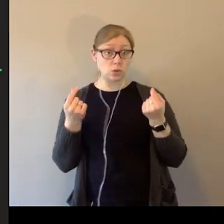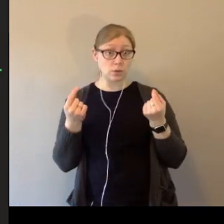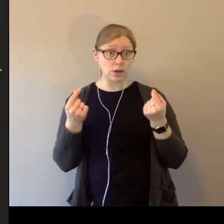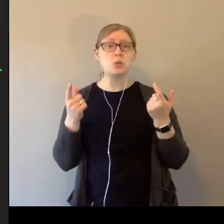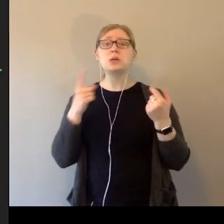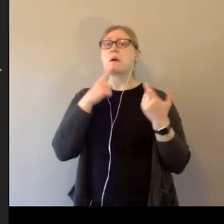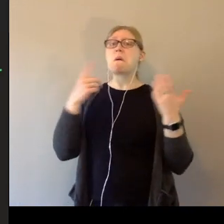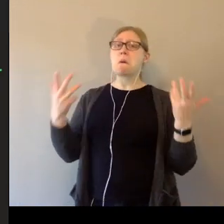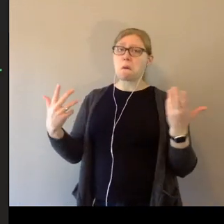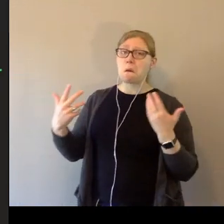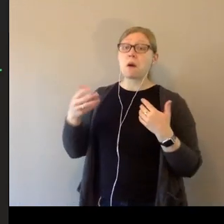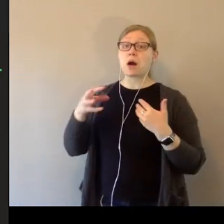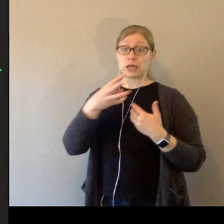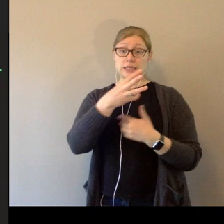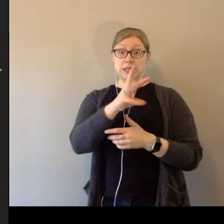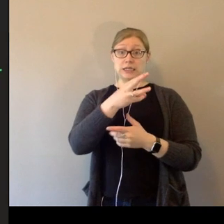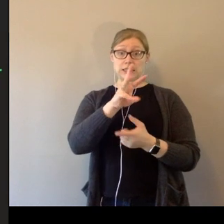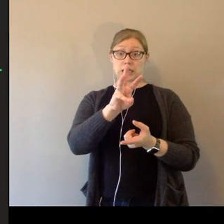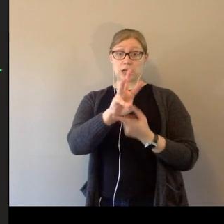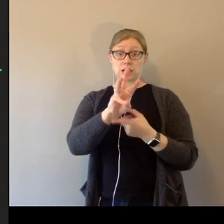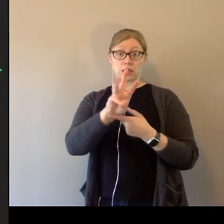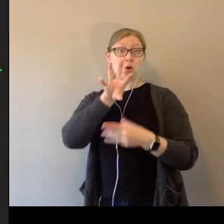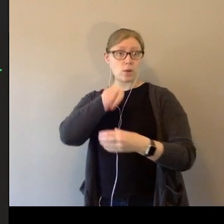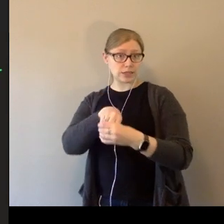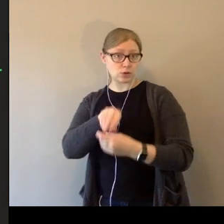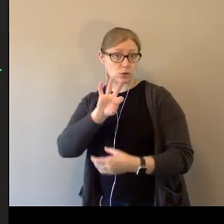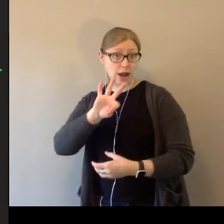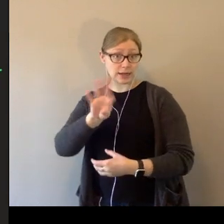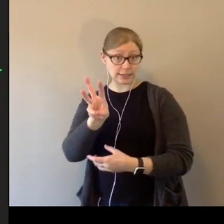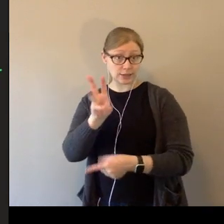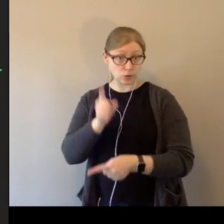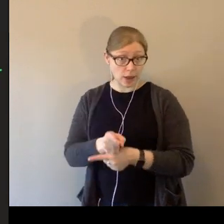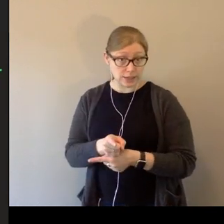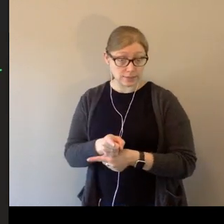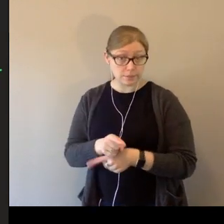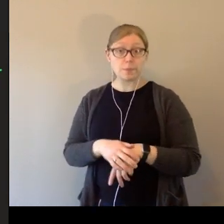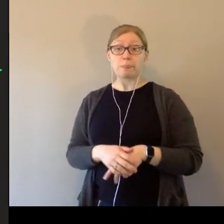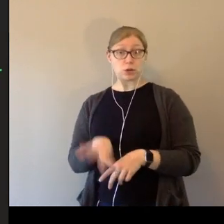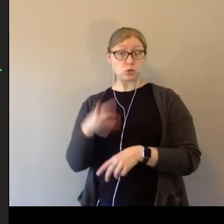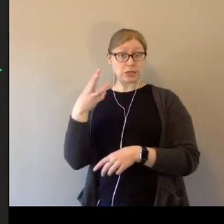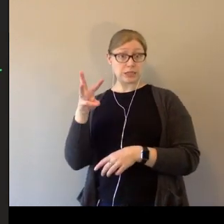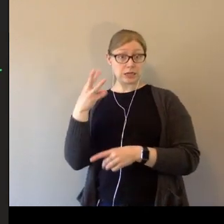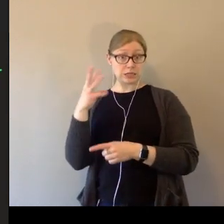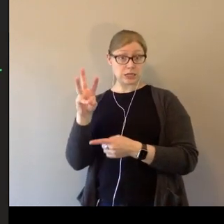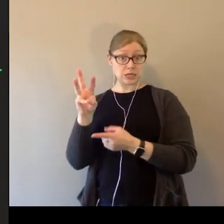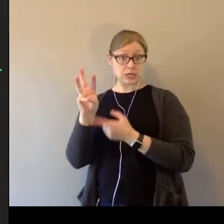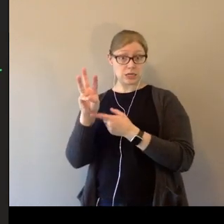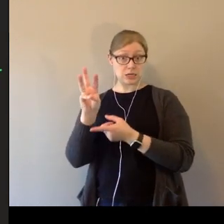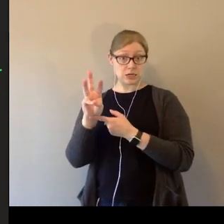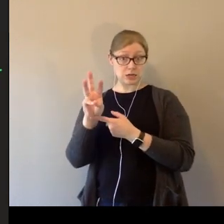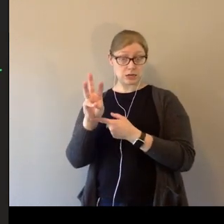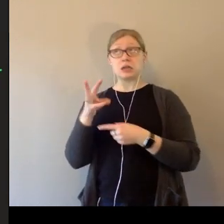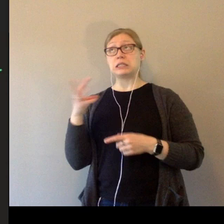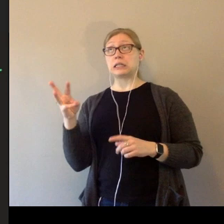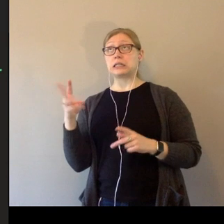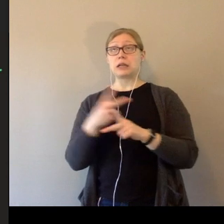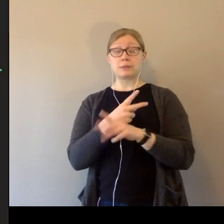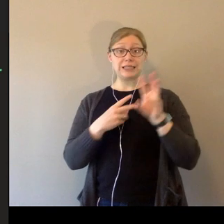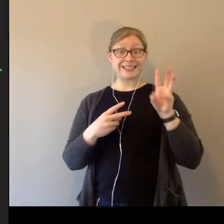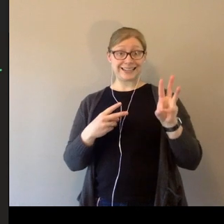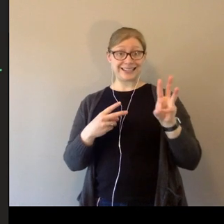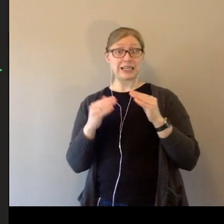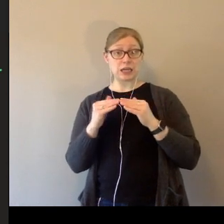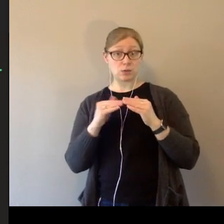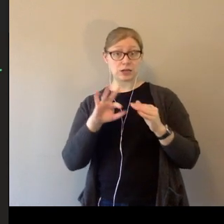is a factor of 96. And so 16 is going to be 16 times 6. And so